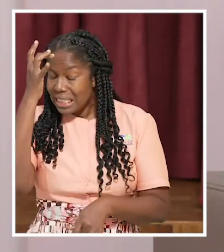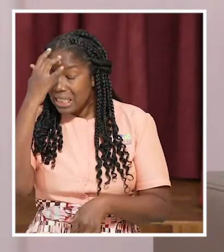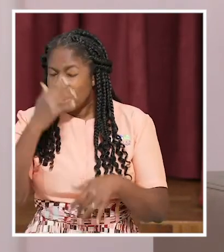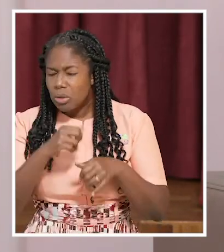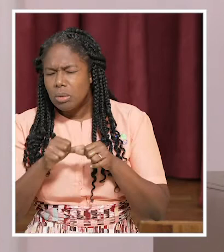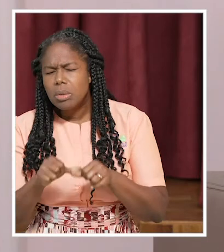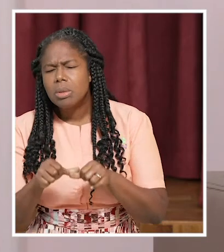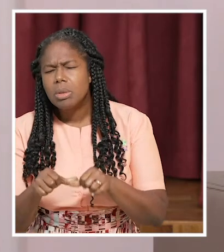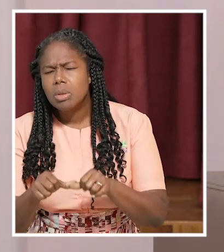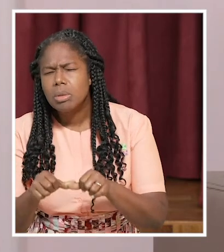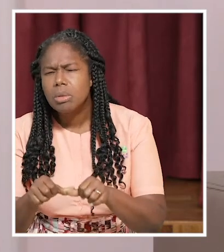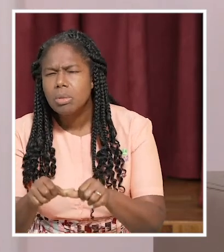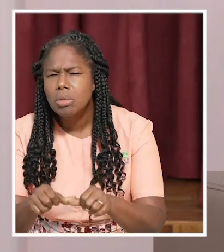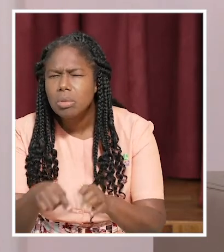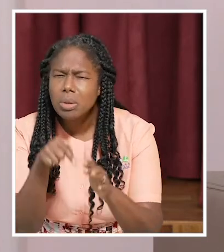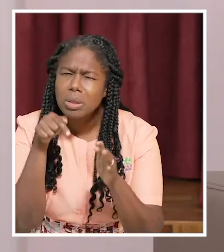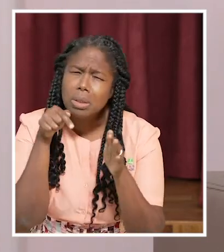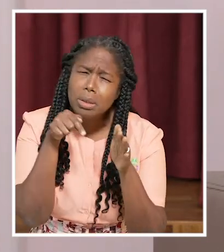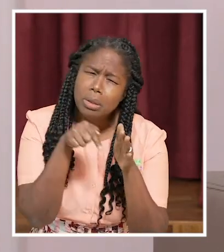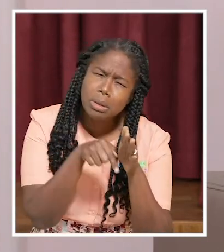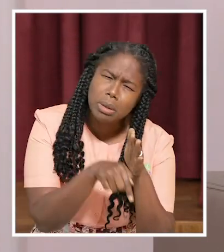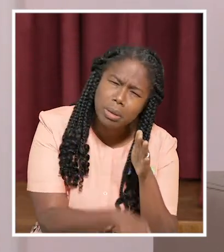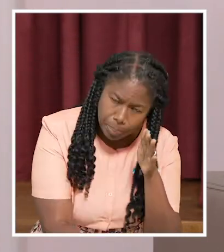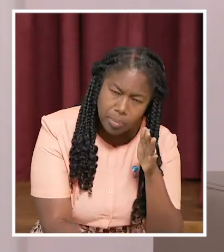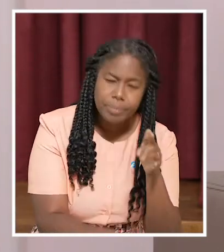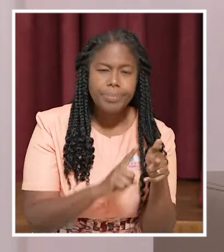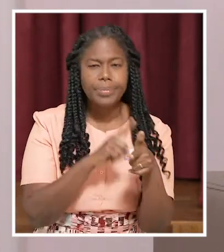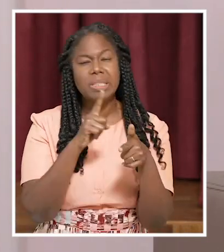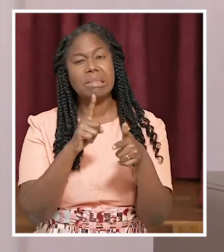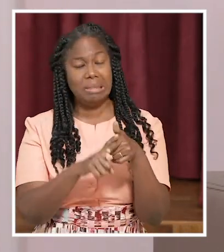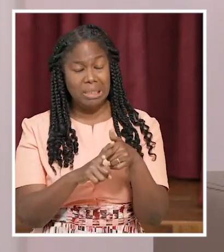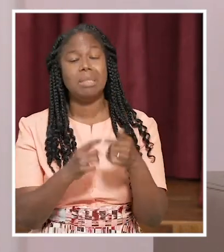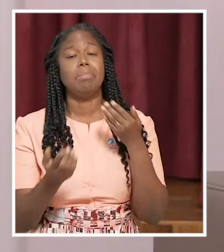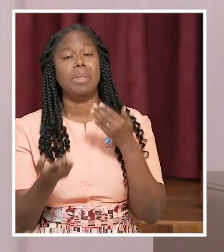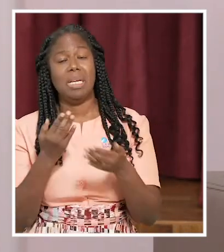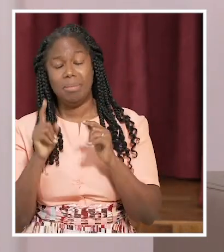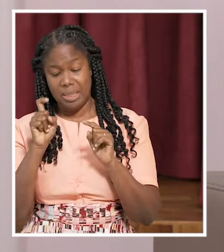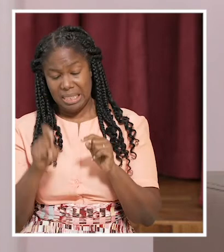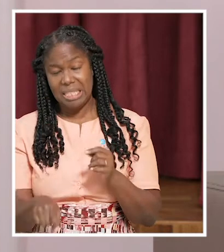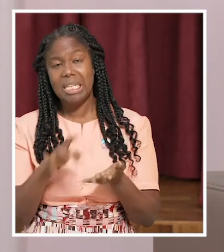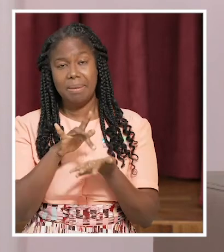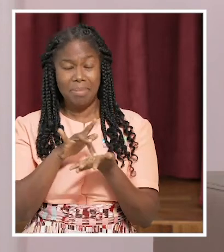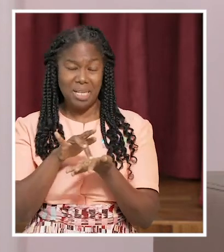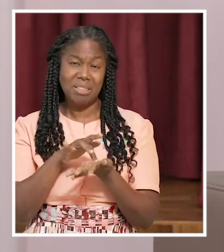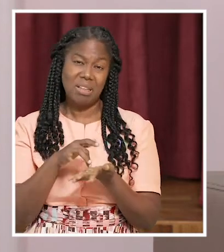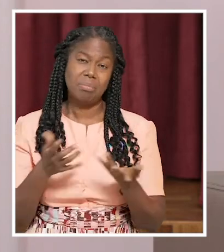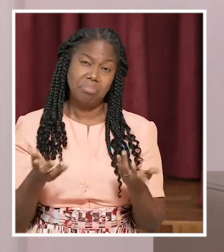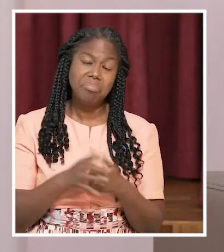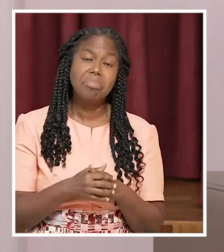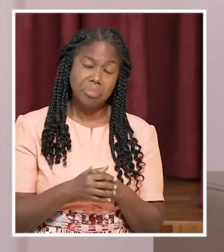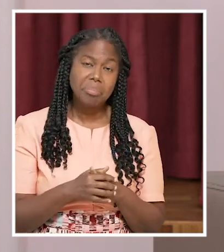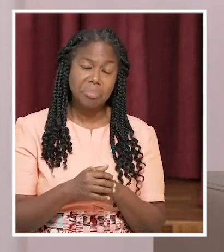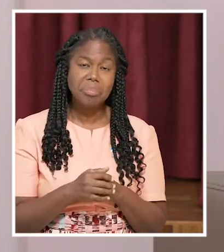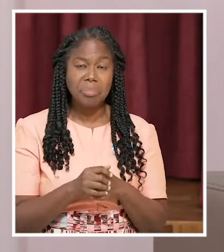and most mental health professionals, whether they're doctors or not, can tell you, I think you need to see a doctor